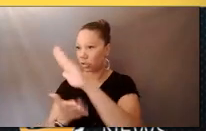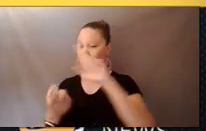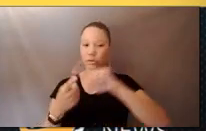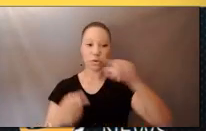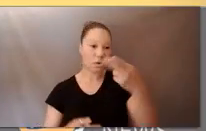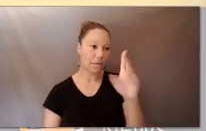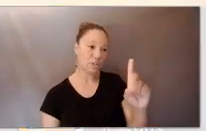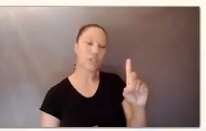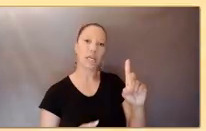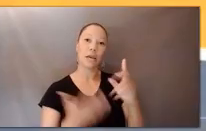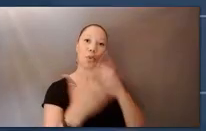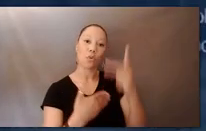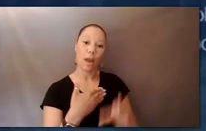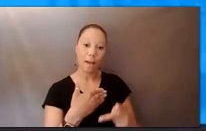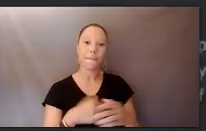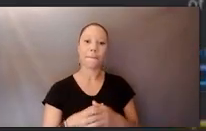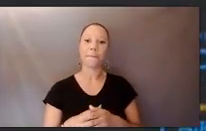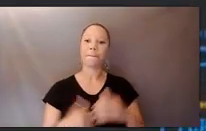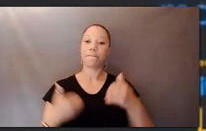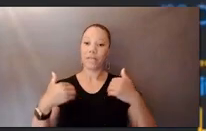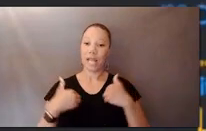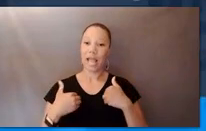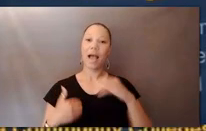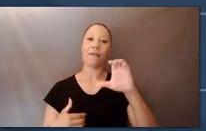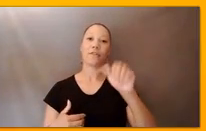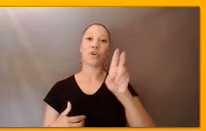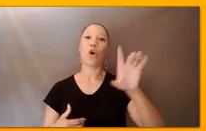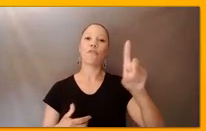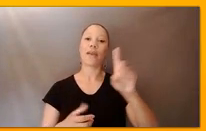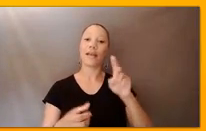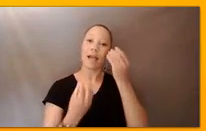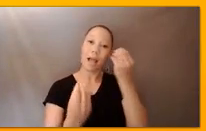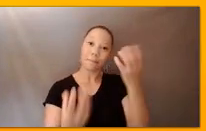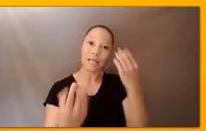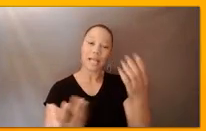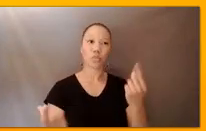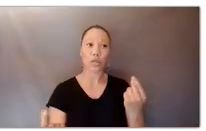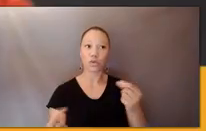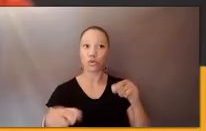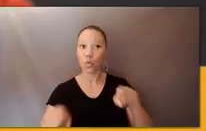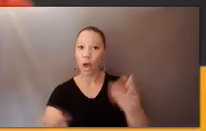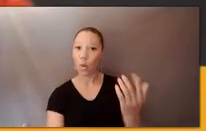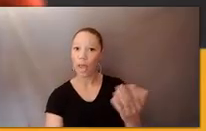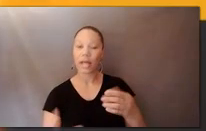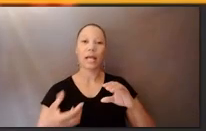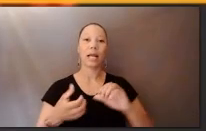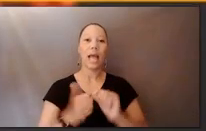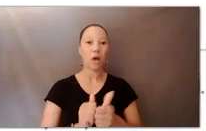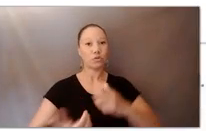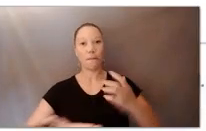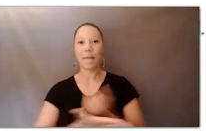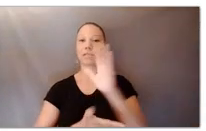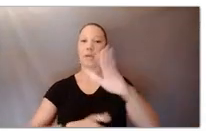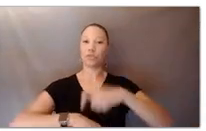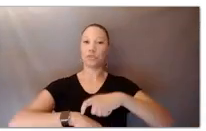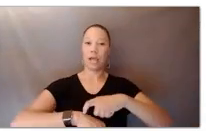have COVID resources for college students, what to do while you're waiting. How do you maximize that time? So you want to make